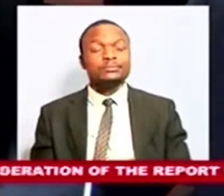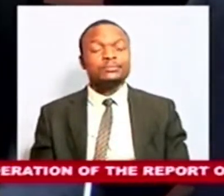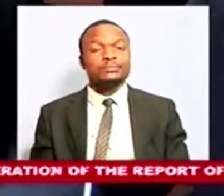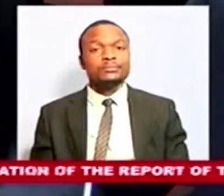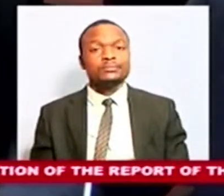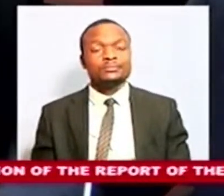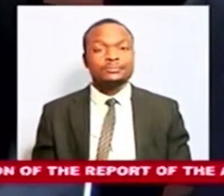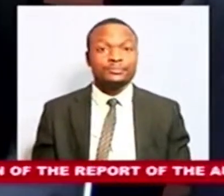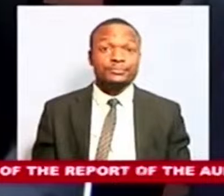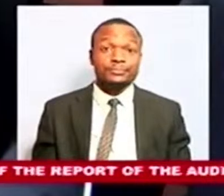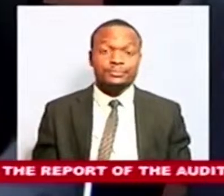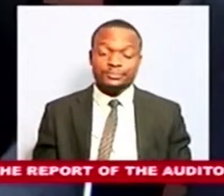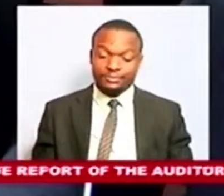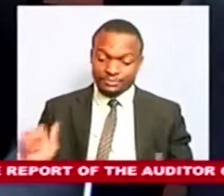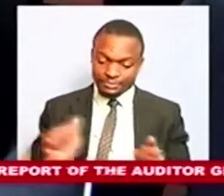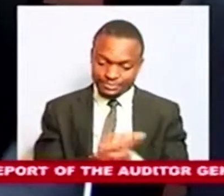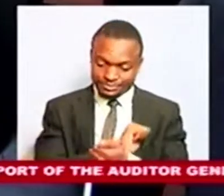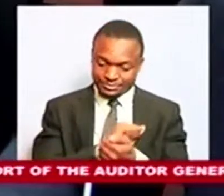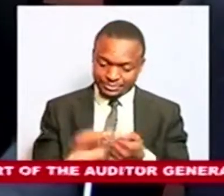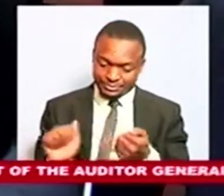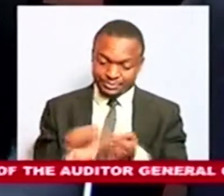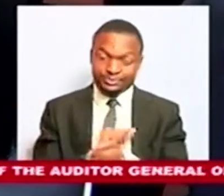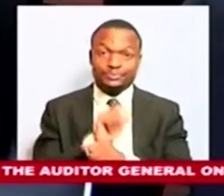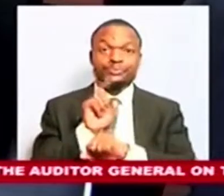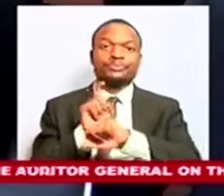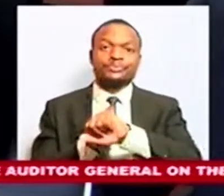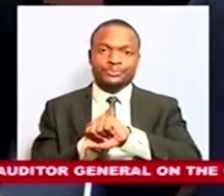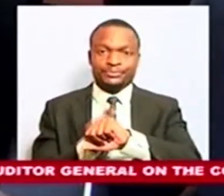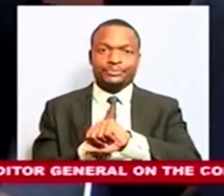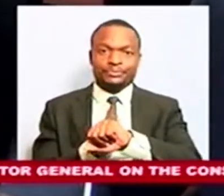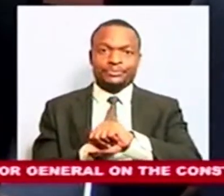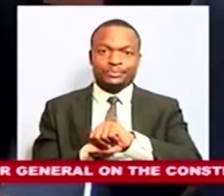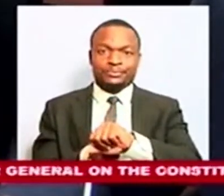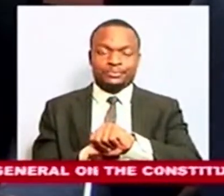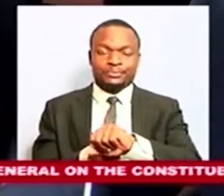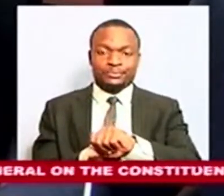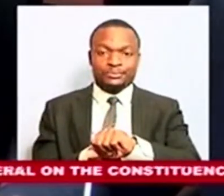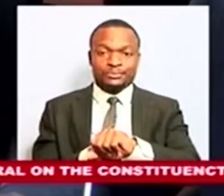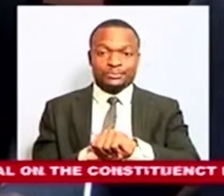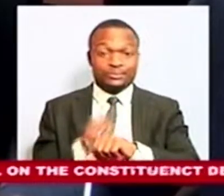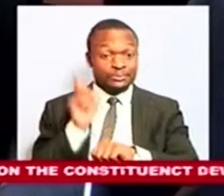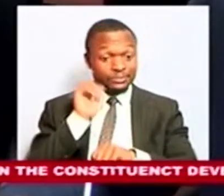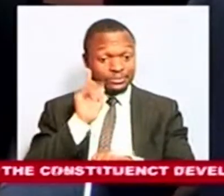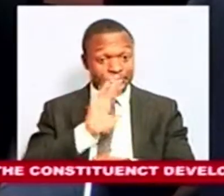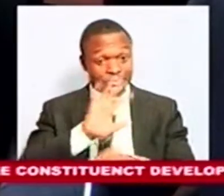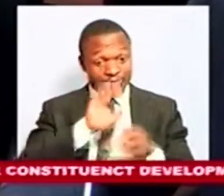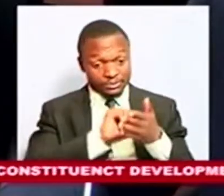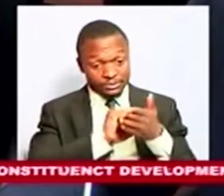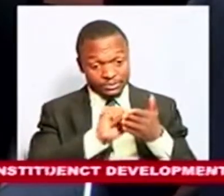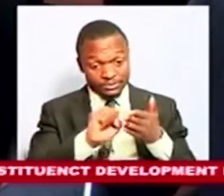it was in the defects liability period, as I got from your statement.